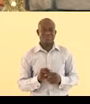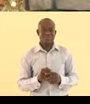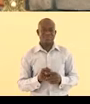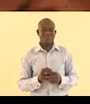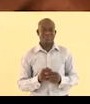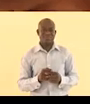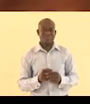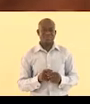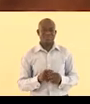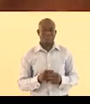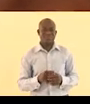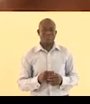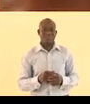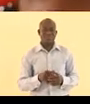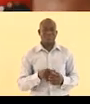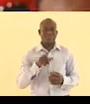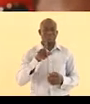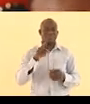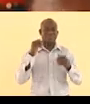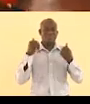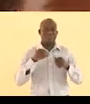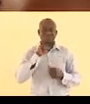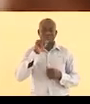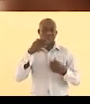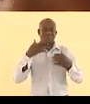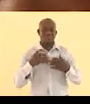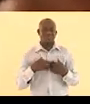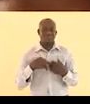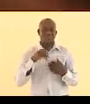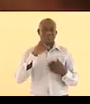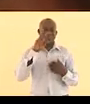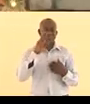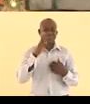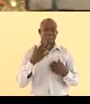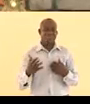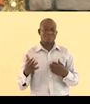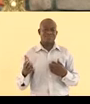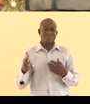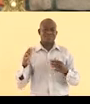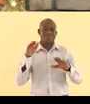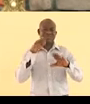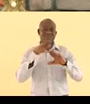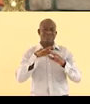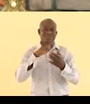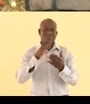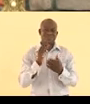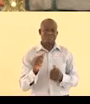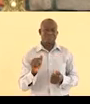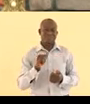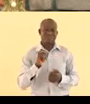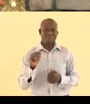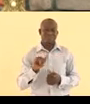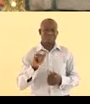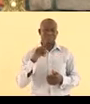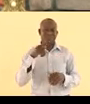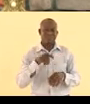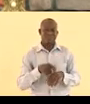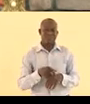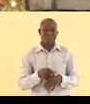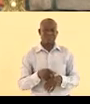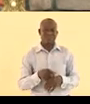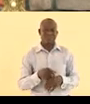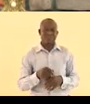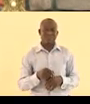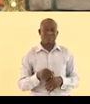now. Do you understand? He chose to be such a phenomenal person in literature, in drama, and so on.